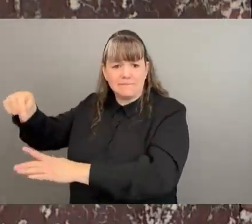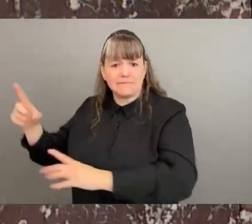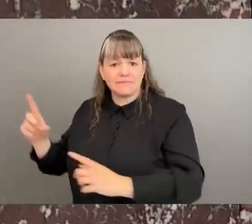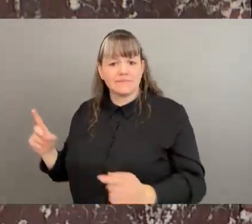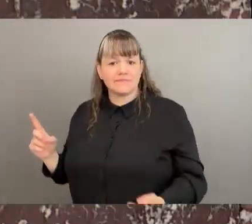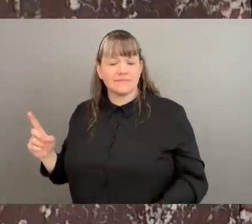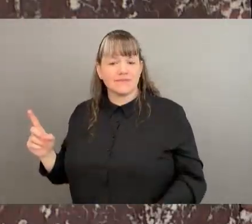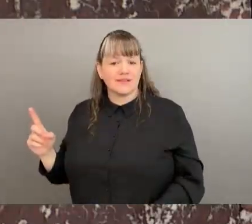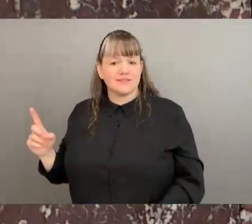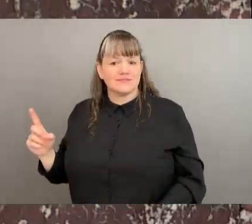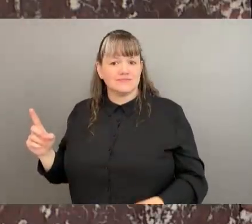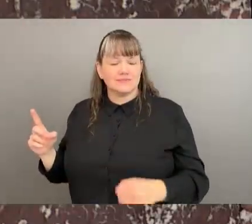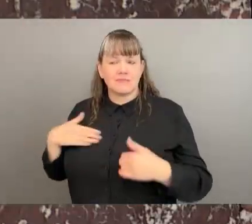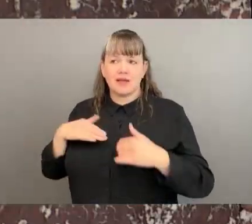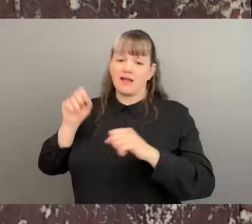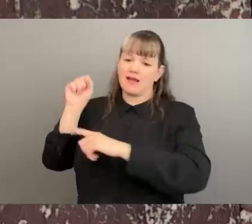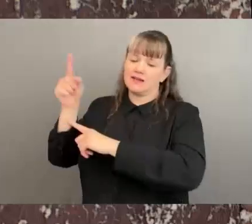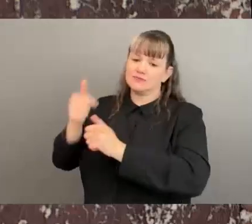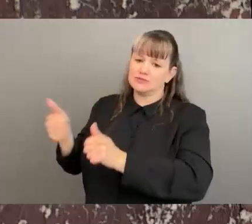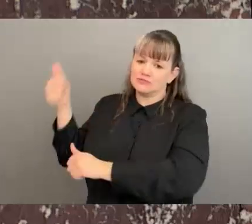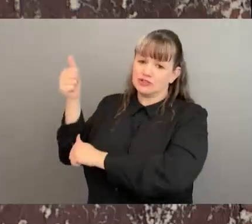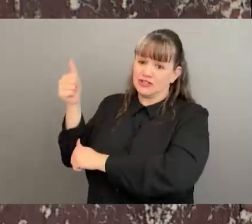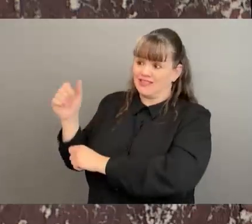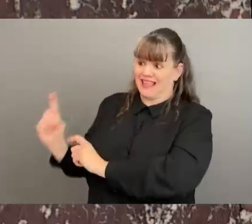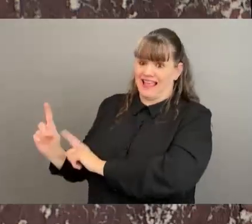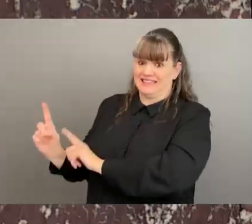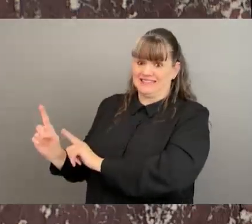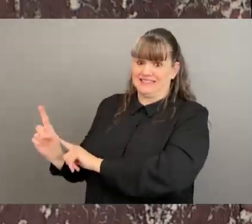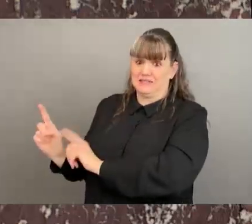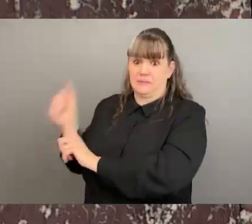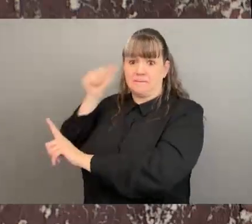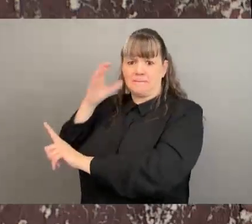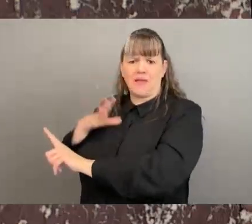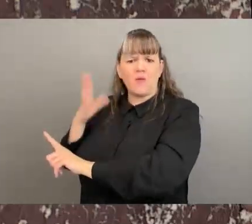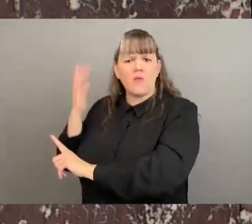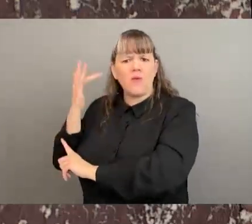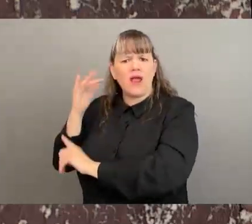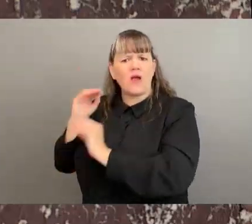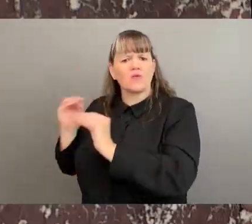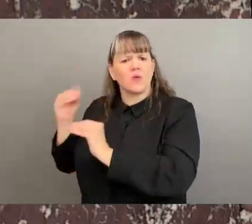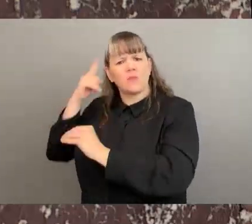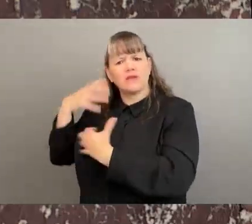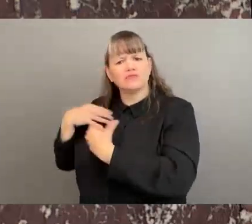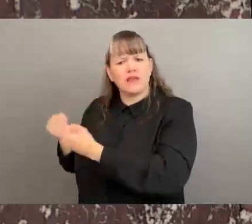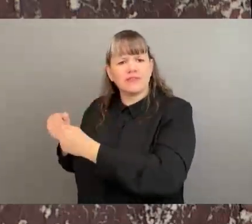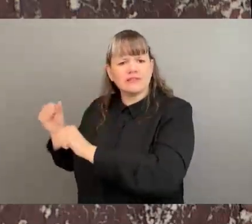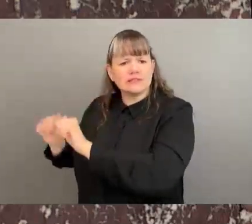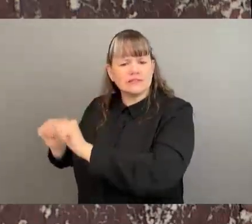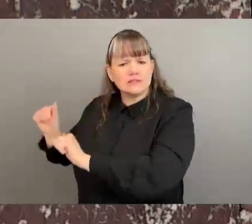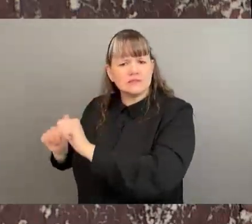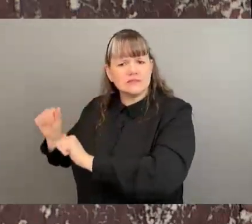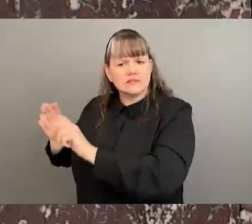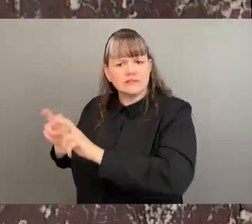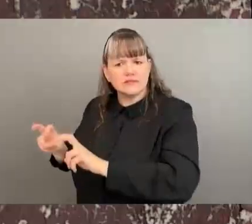Peter Hans Nangu receive the mental health assessment that could have prevented this brutal attack on Stephanie?